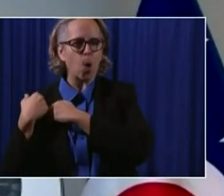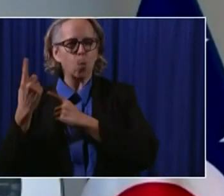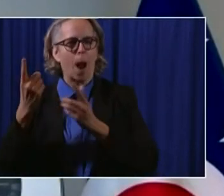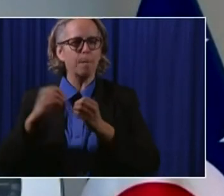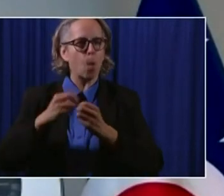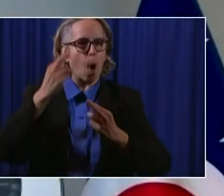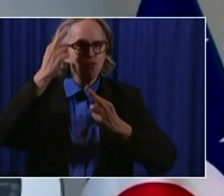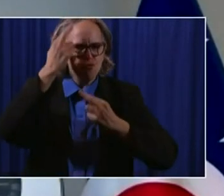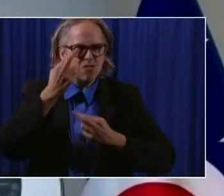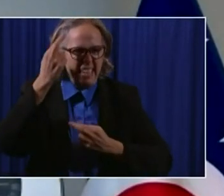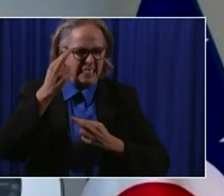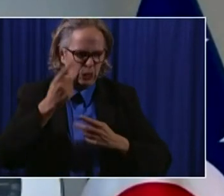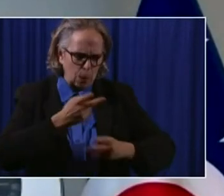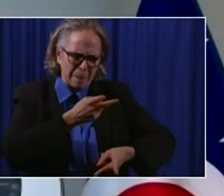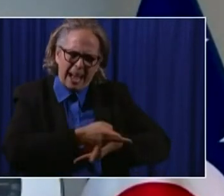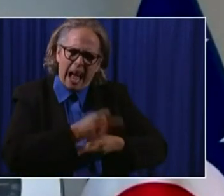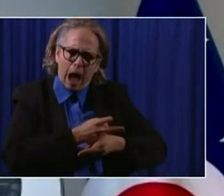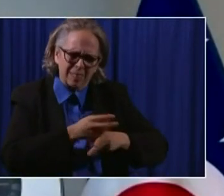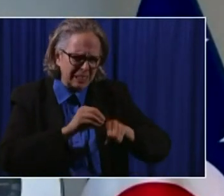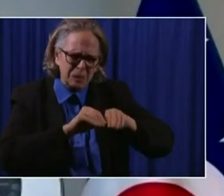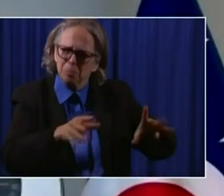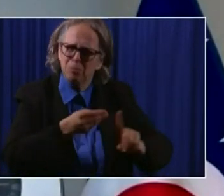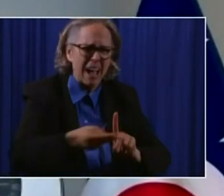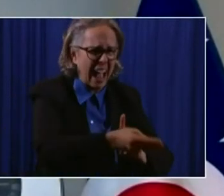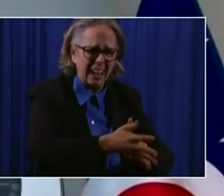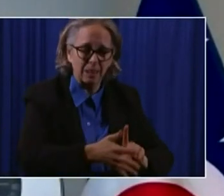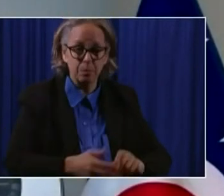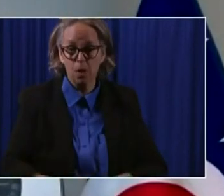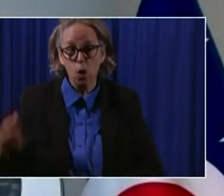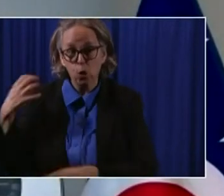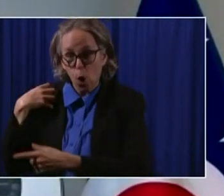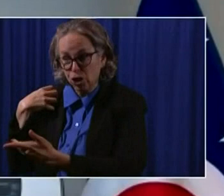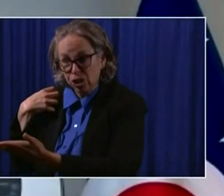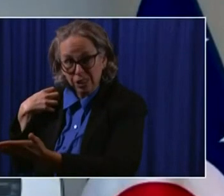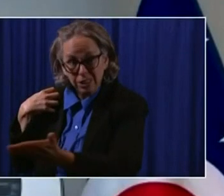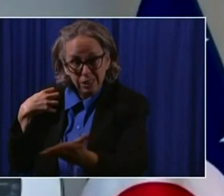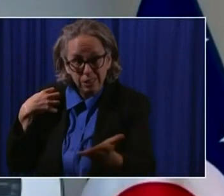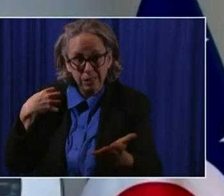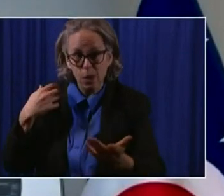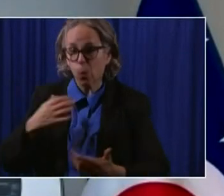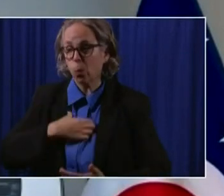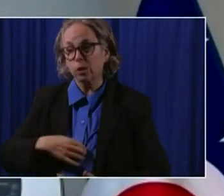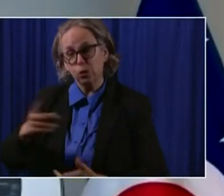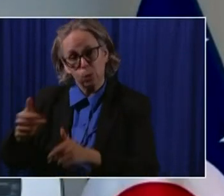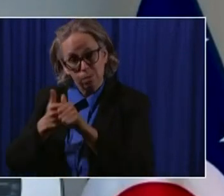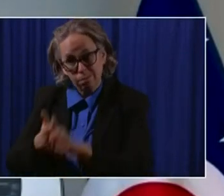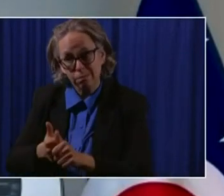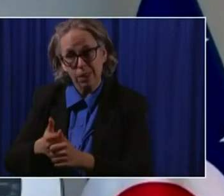expanded role as educators and leaders in this particular year.